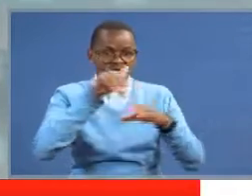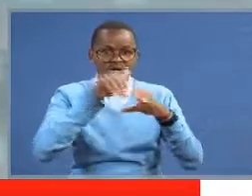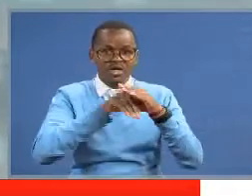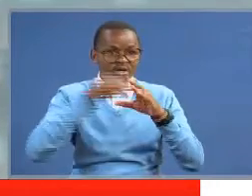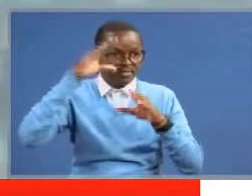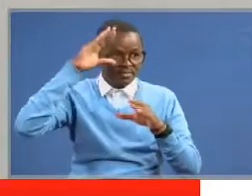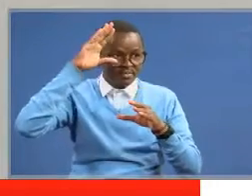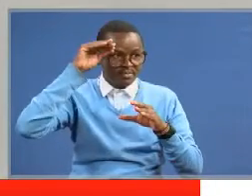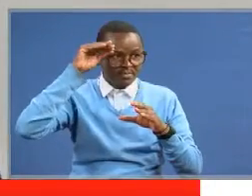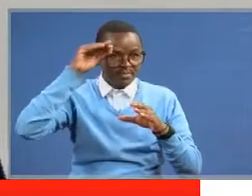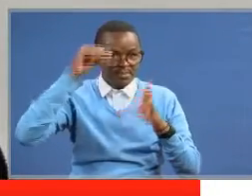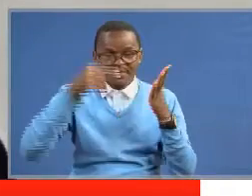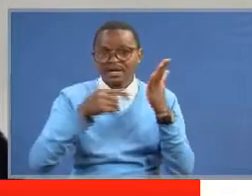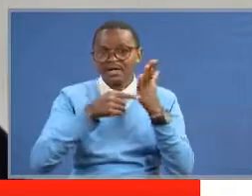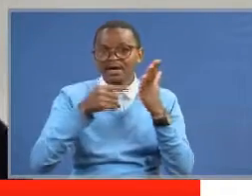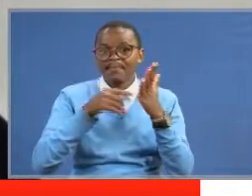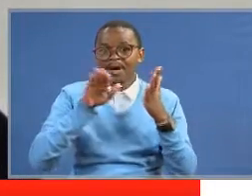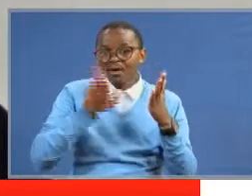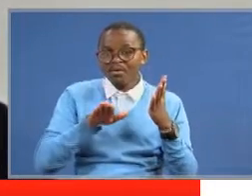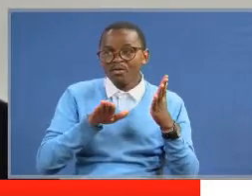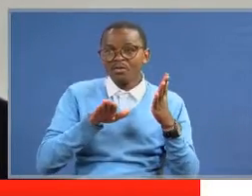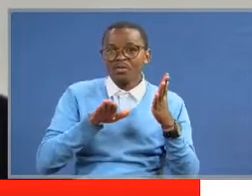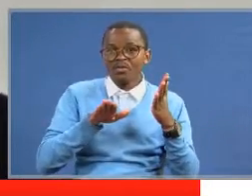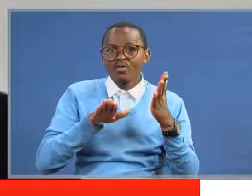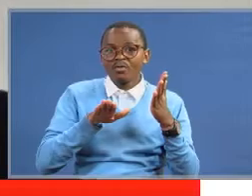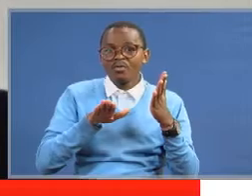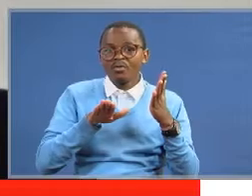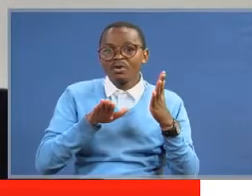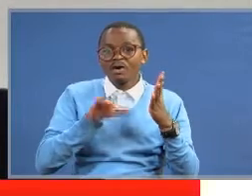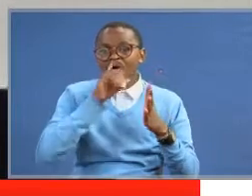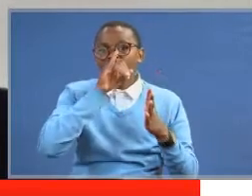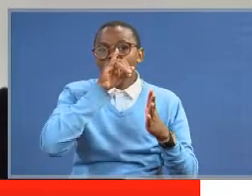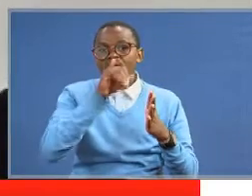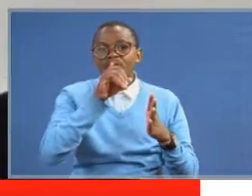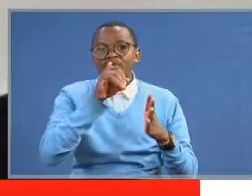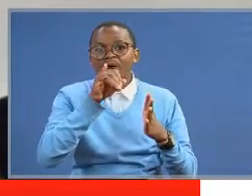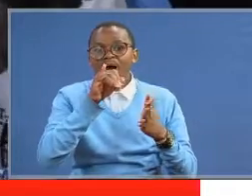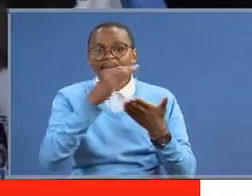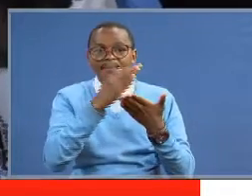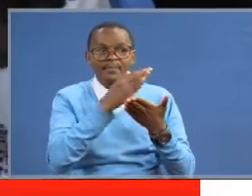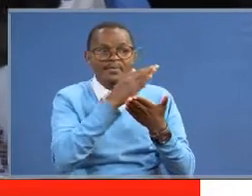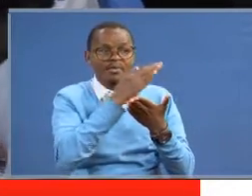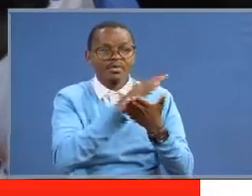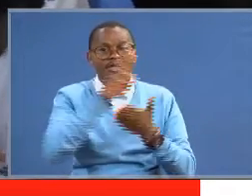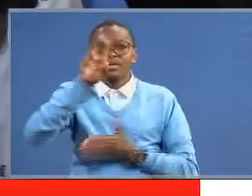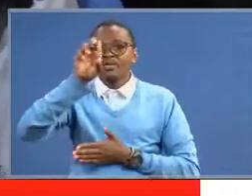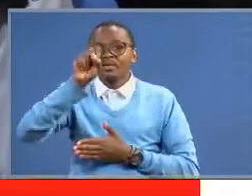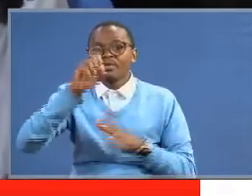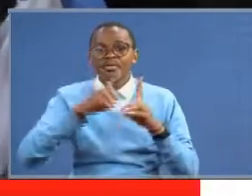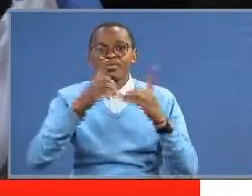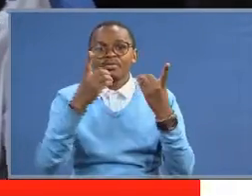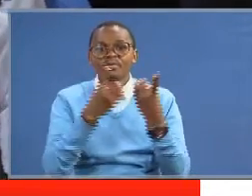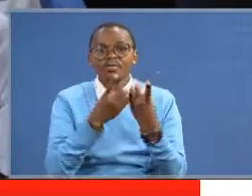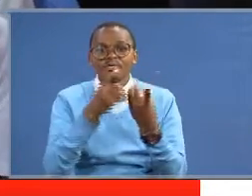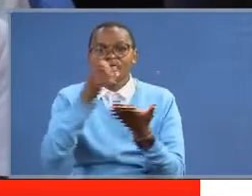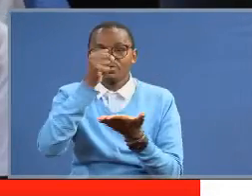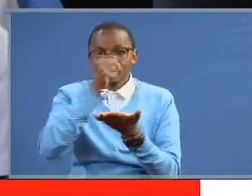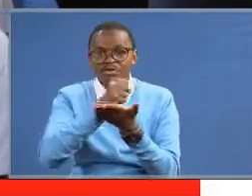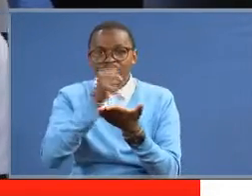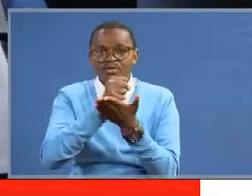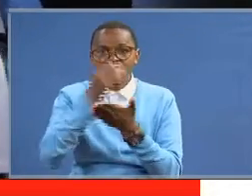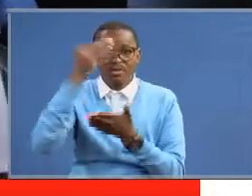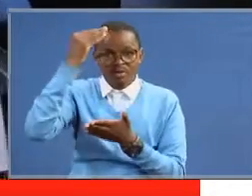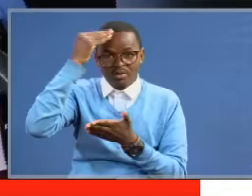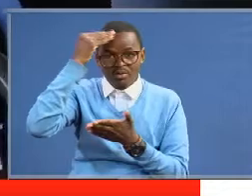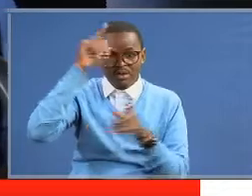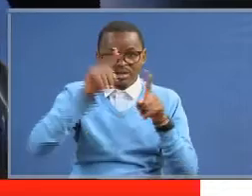County. She is a Techno Women alumna. Tech Women is an initiative of the U.S. Department of State's Bureau of